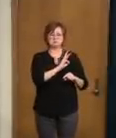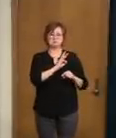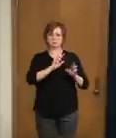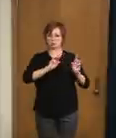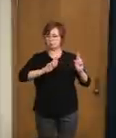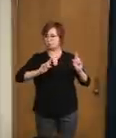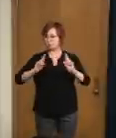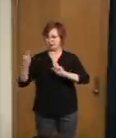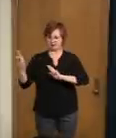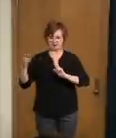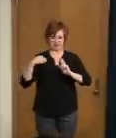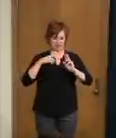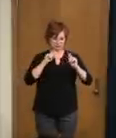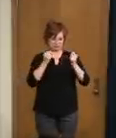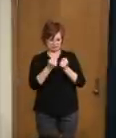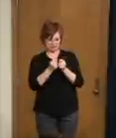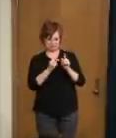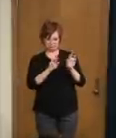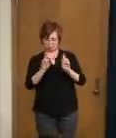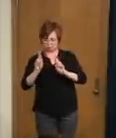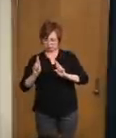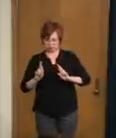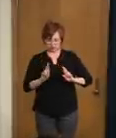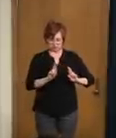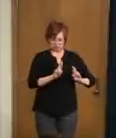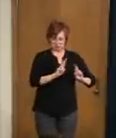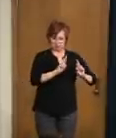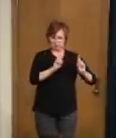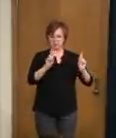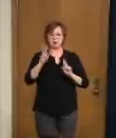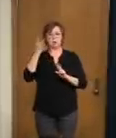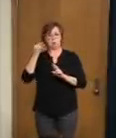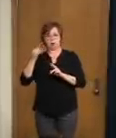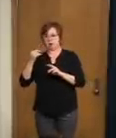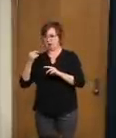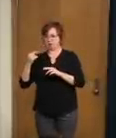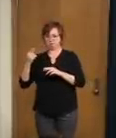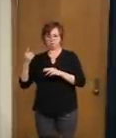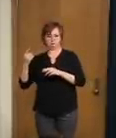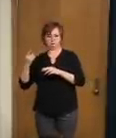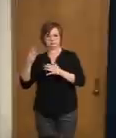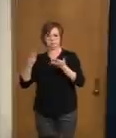administer it safely to the populations in those areas.